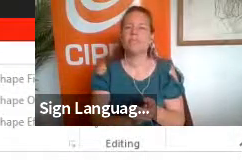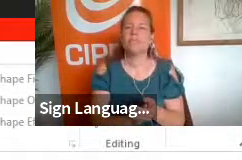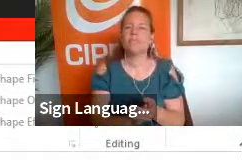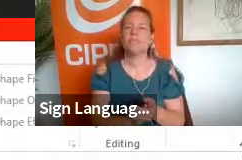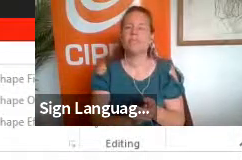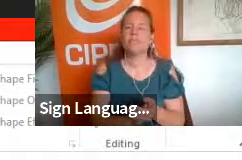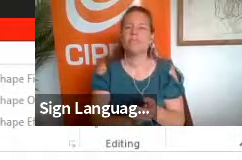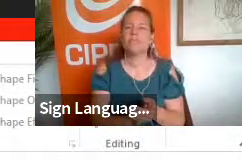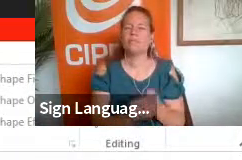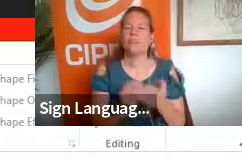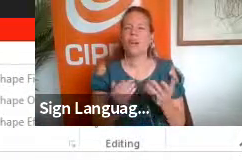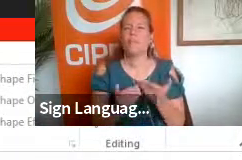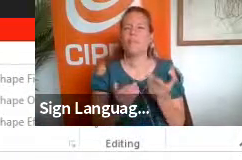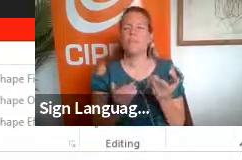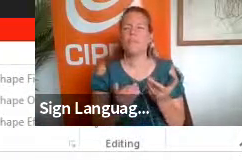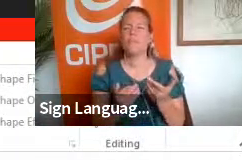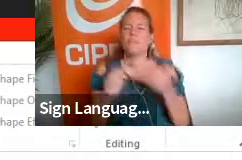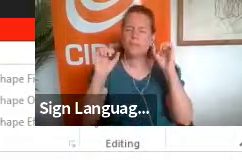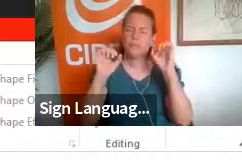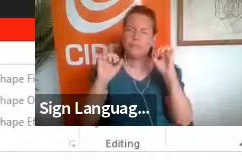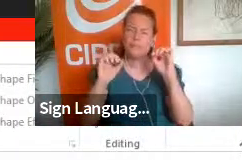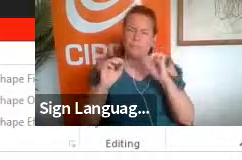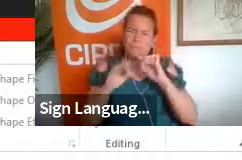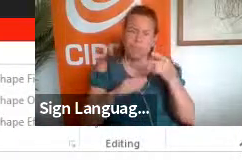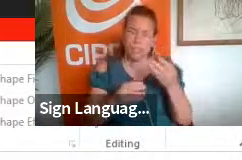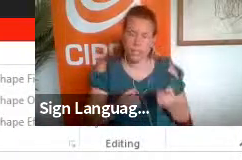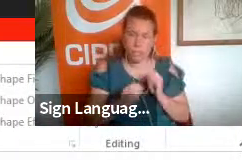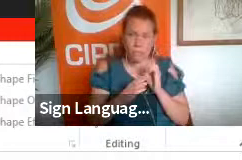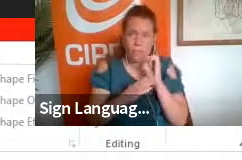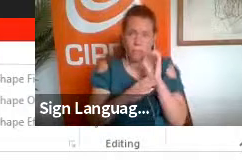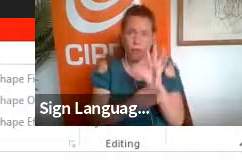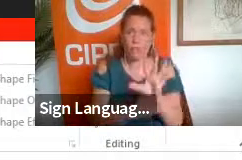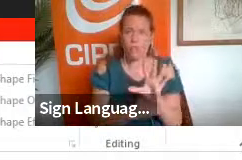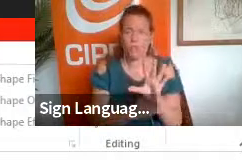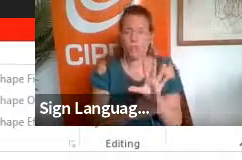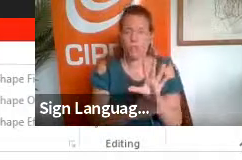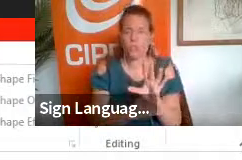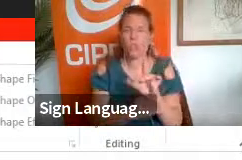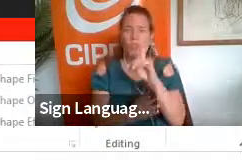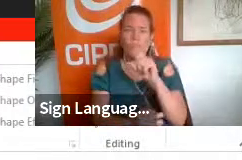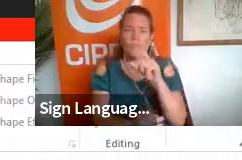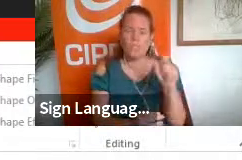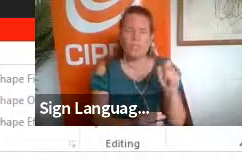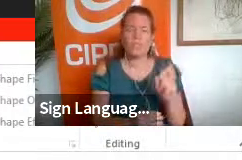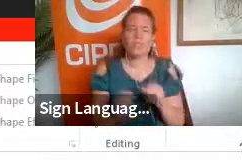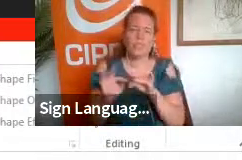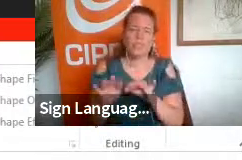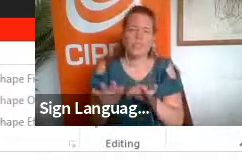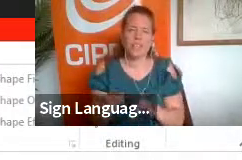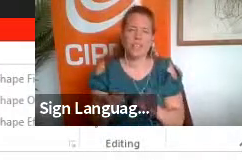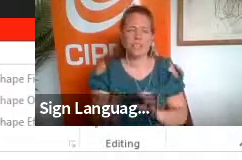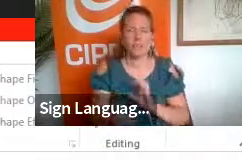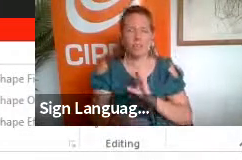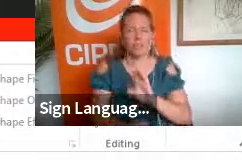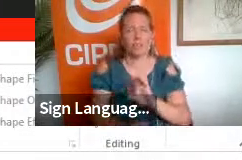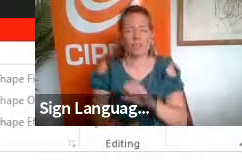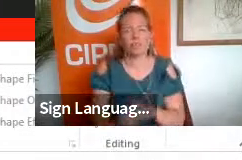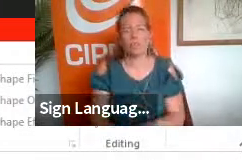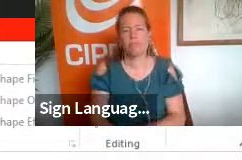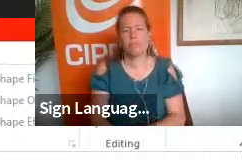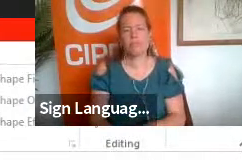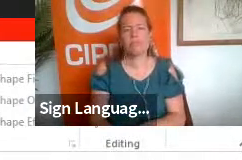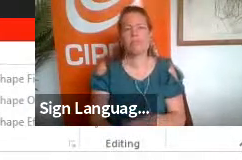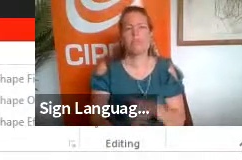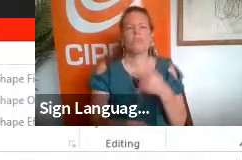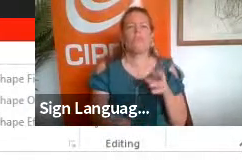So I'm going to post some details in the chat section. Okay, so what we are